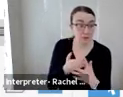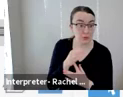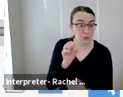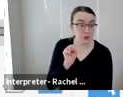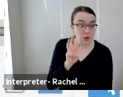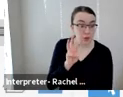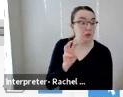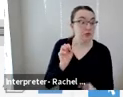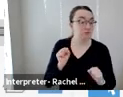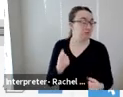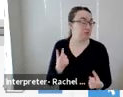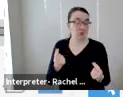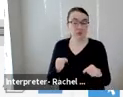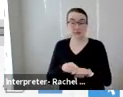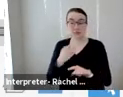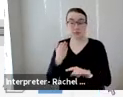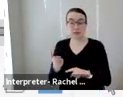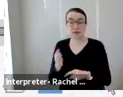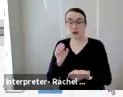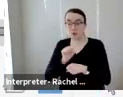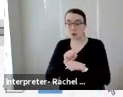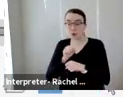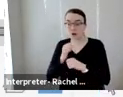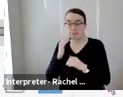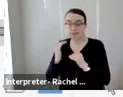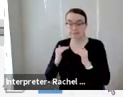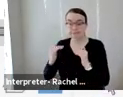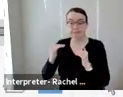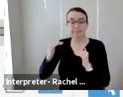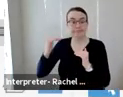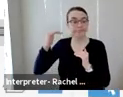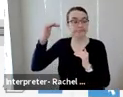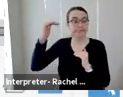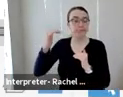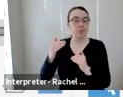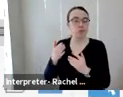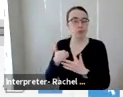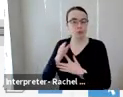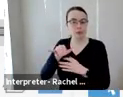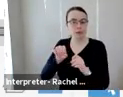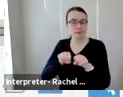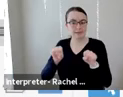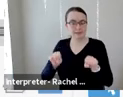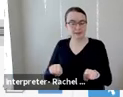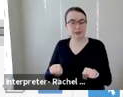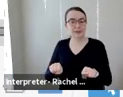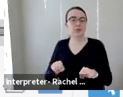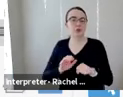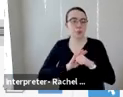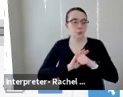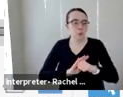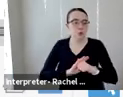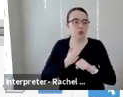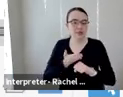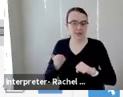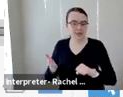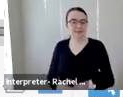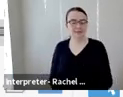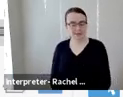same principle and you work your way through that system to push things in that